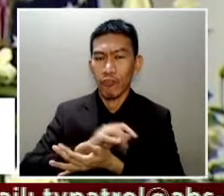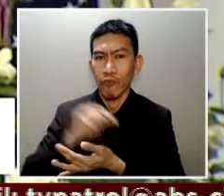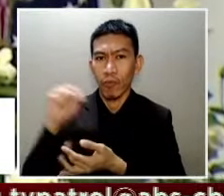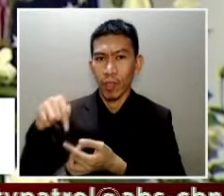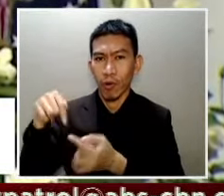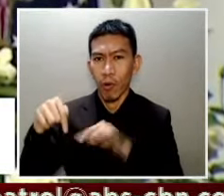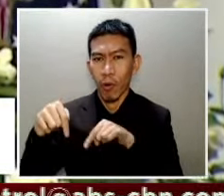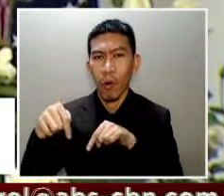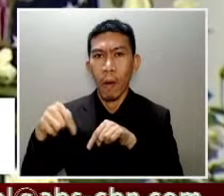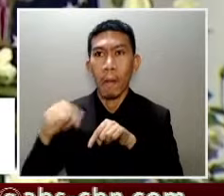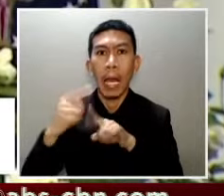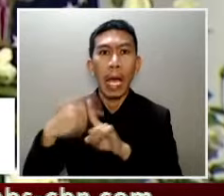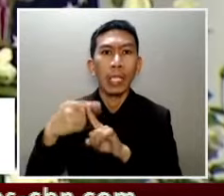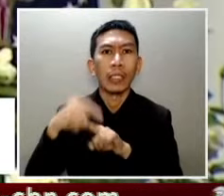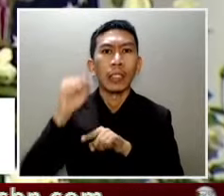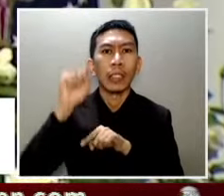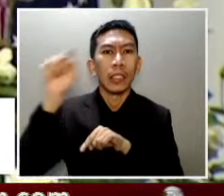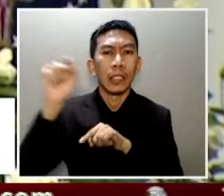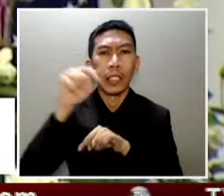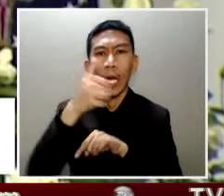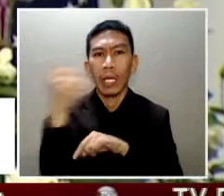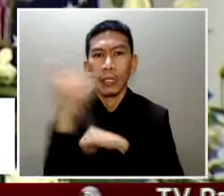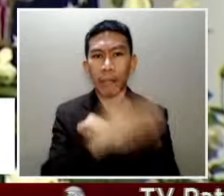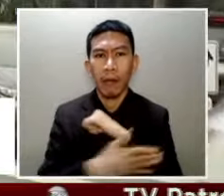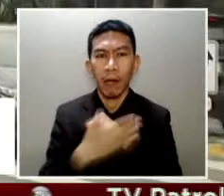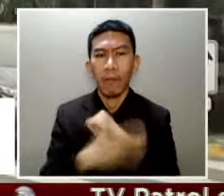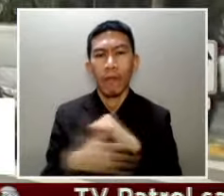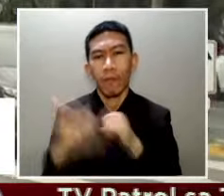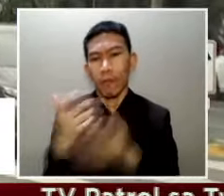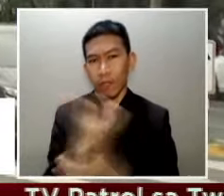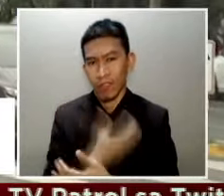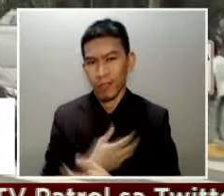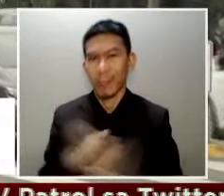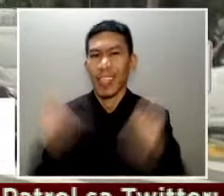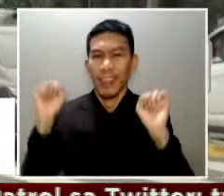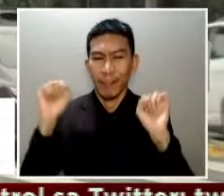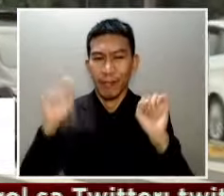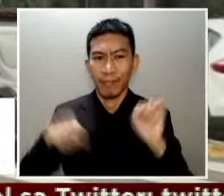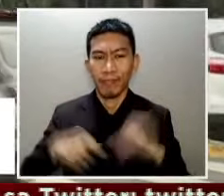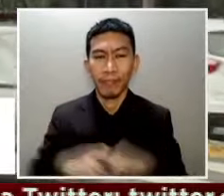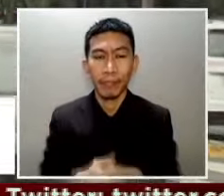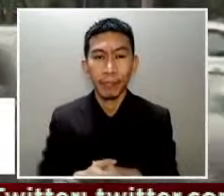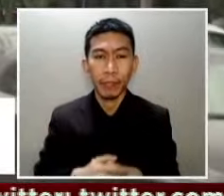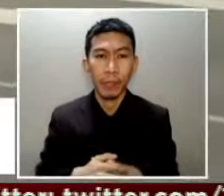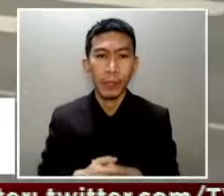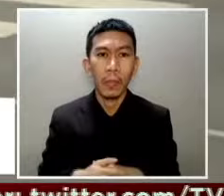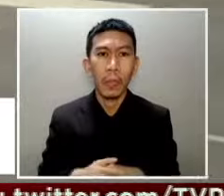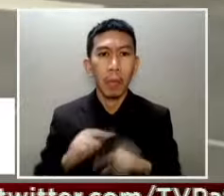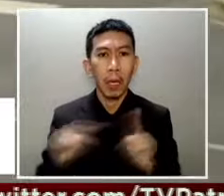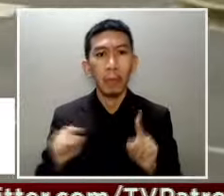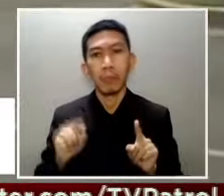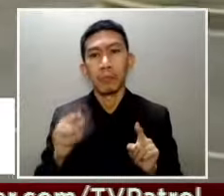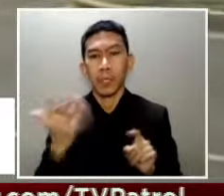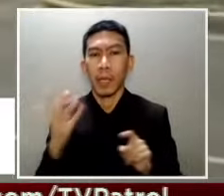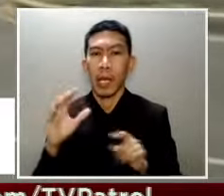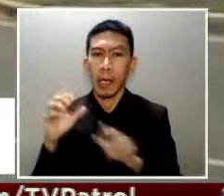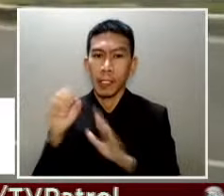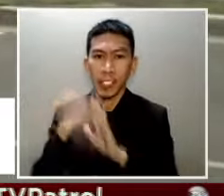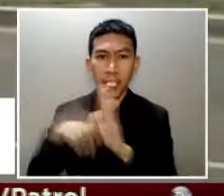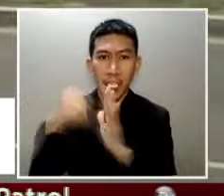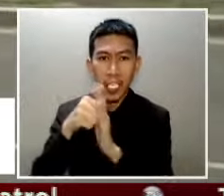overseas as well, to truly be safe in the long run. Pero nasa kamay pa rin ng mga kanya-kanyang state at county ang